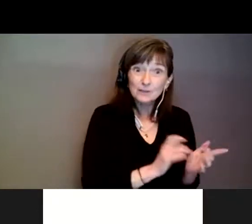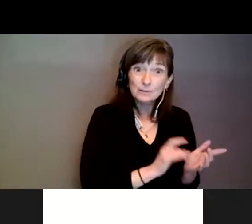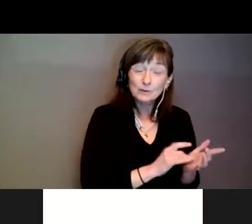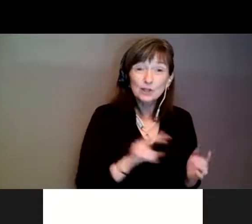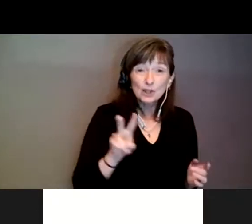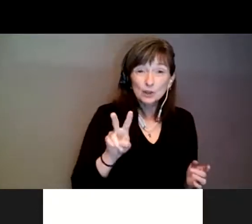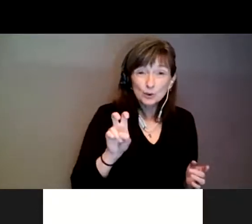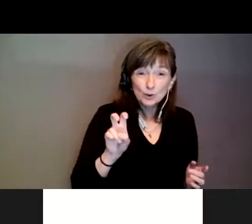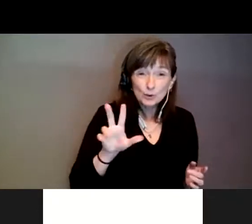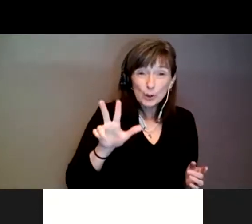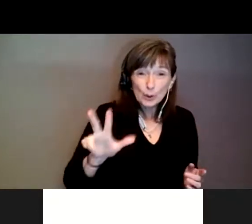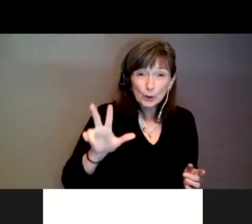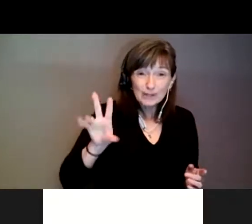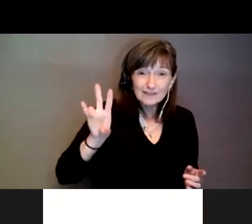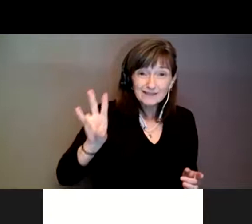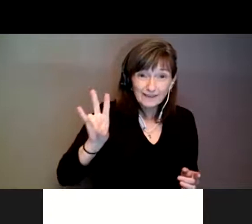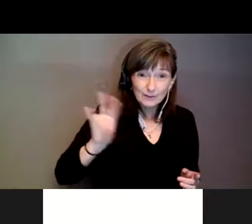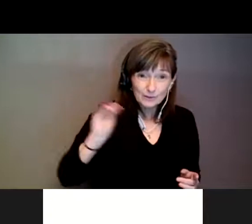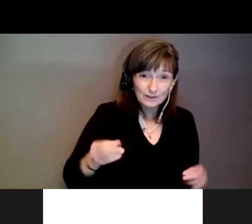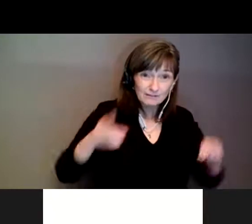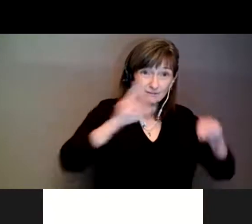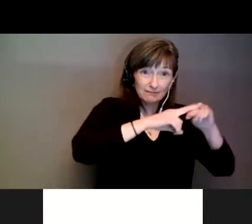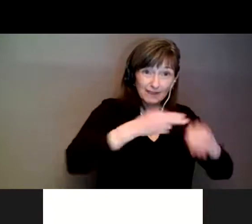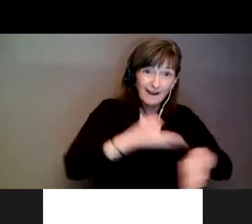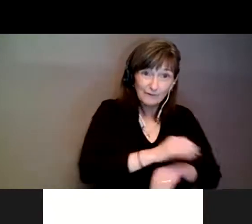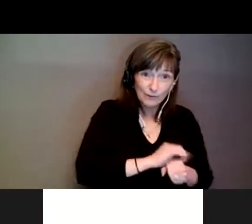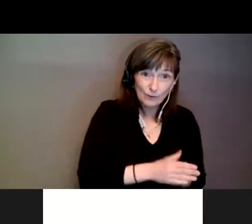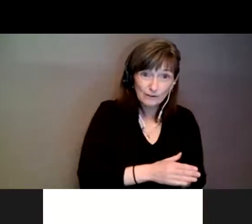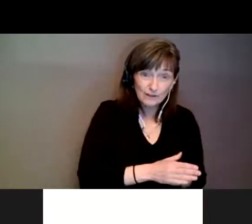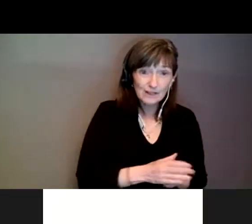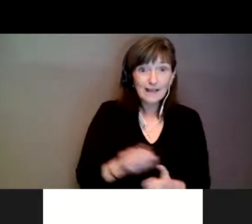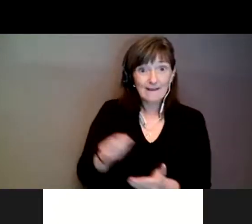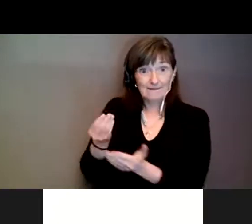237% once the pandemic hit. Financial abuse,